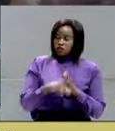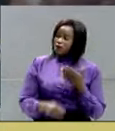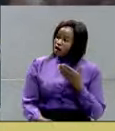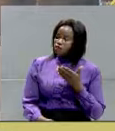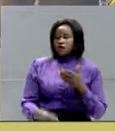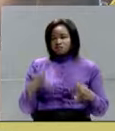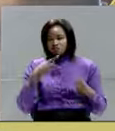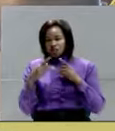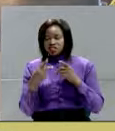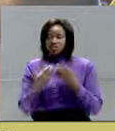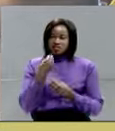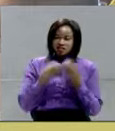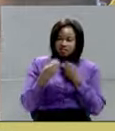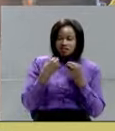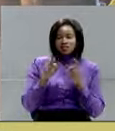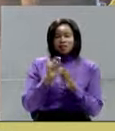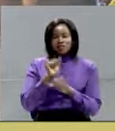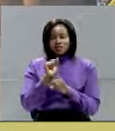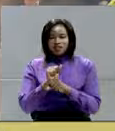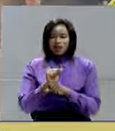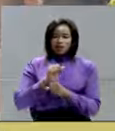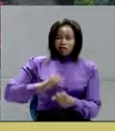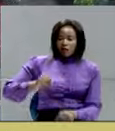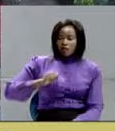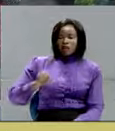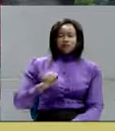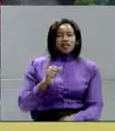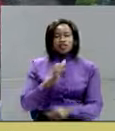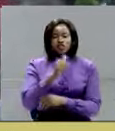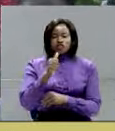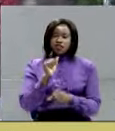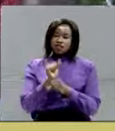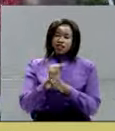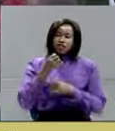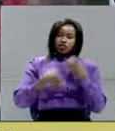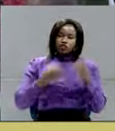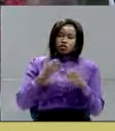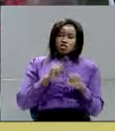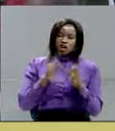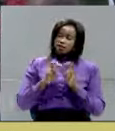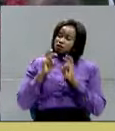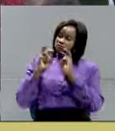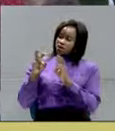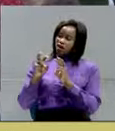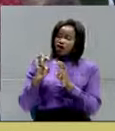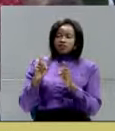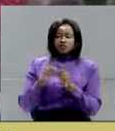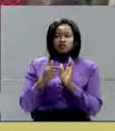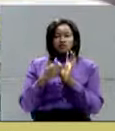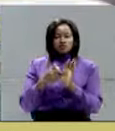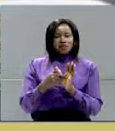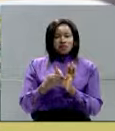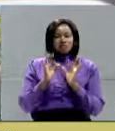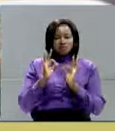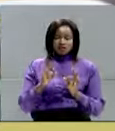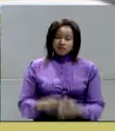dining, wining, and staff performance seemed enjoyable by every staff who watched their colleagues showcasing their exceptional challenges.